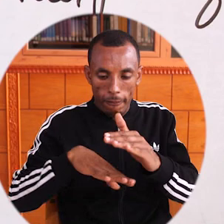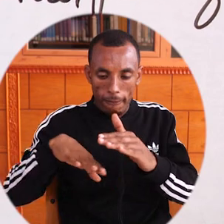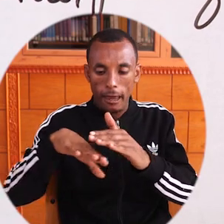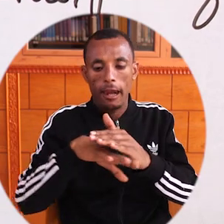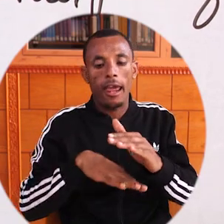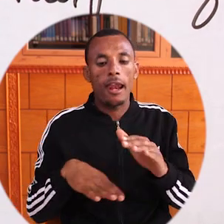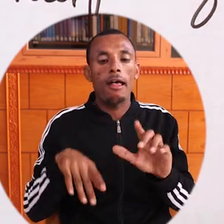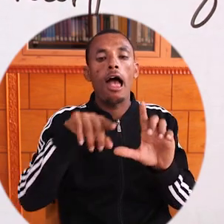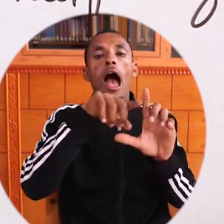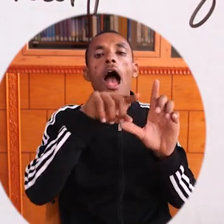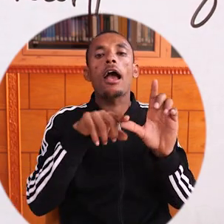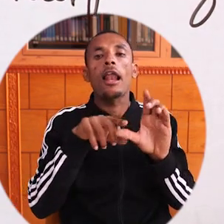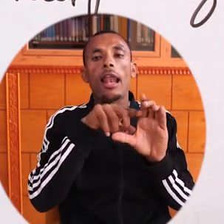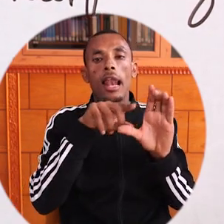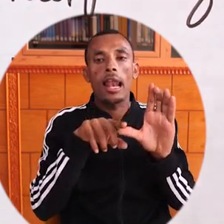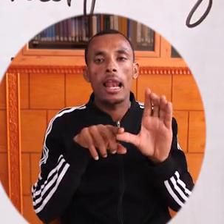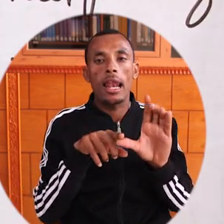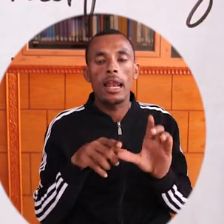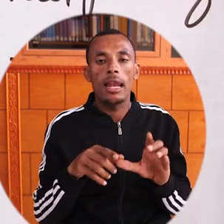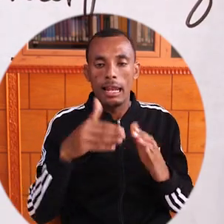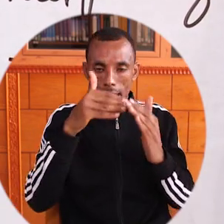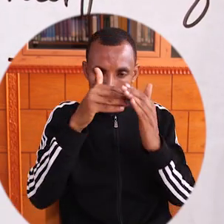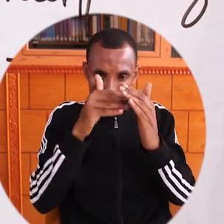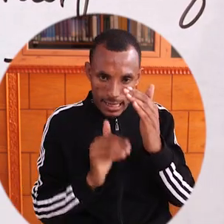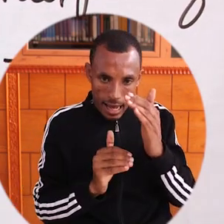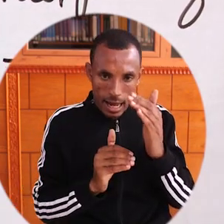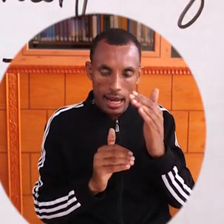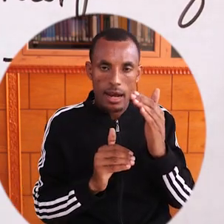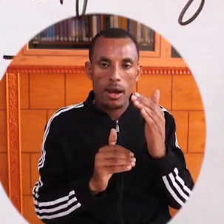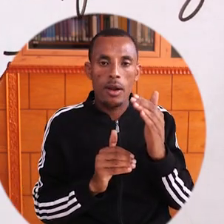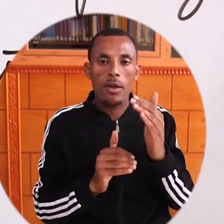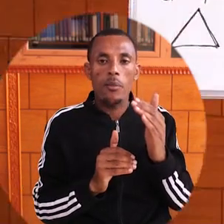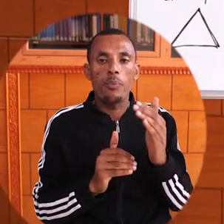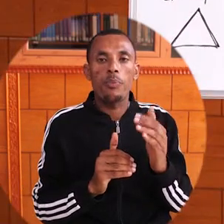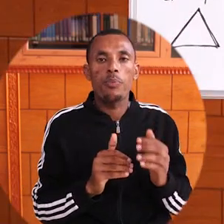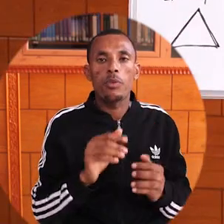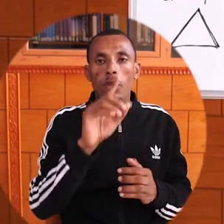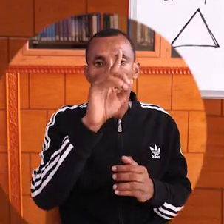interior angle less than